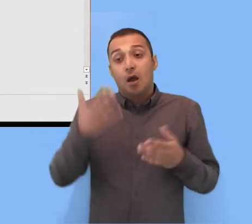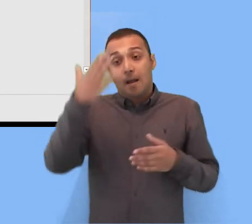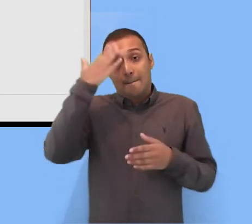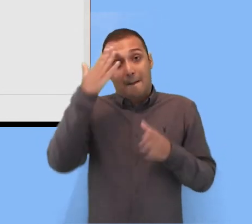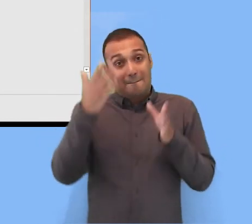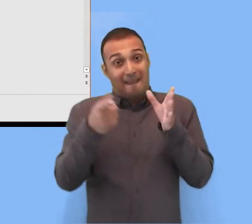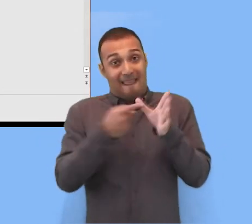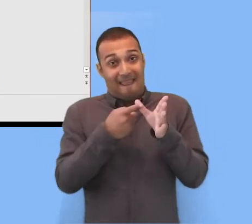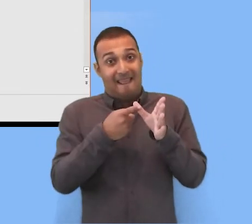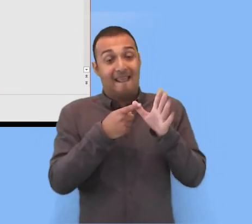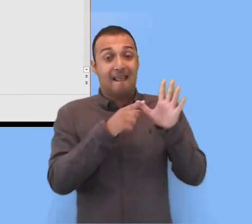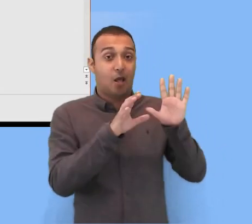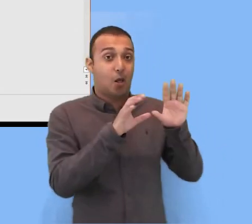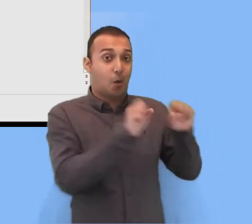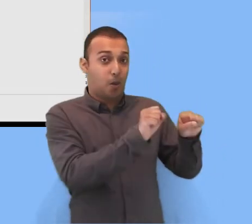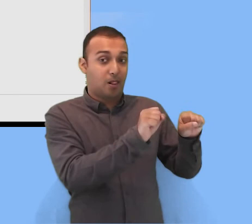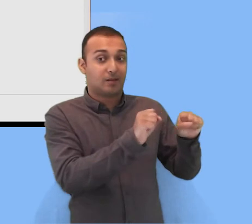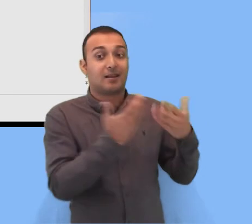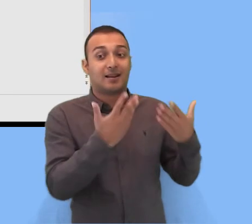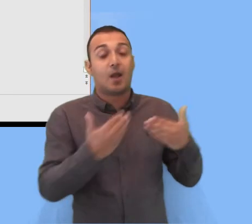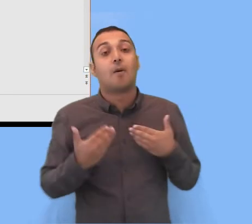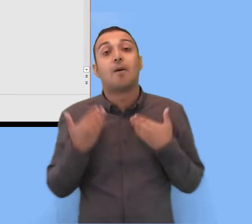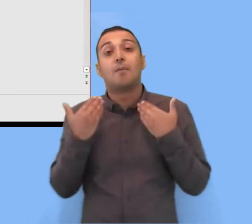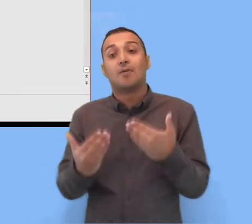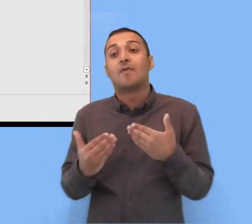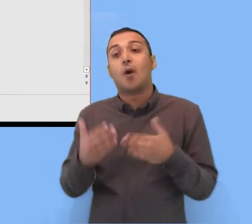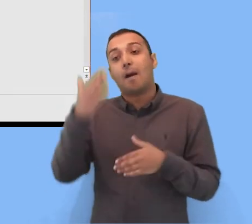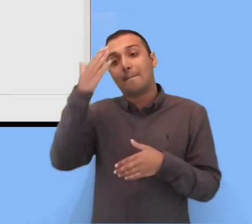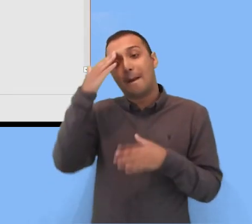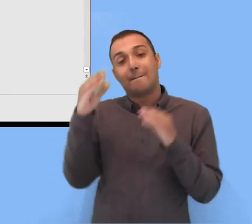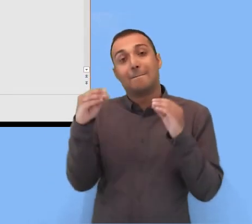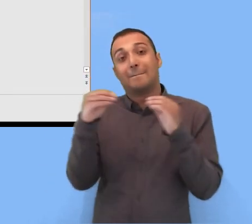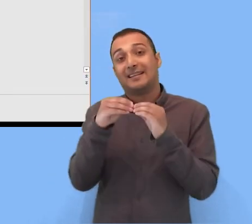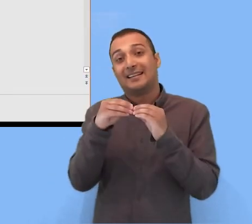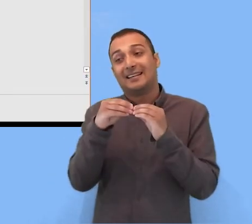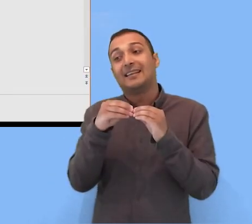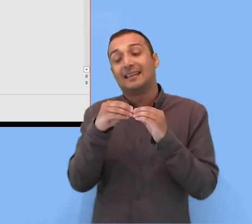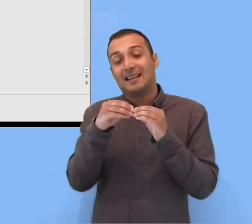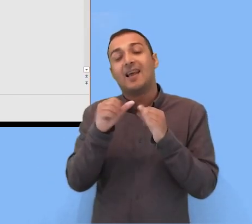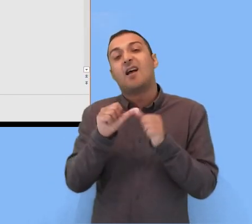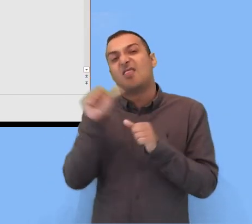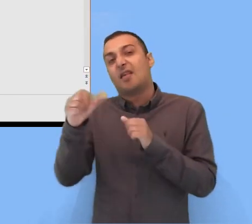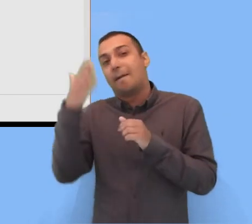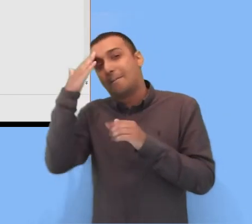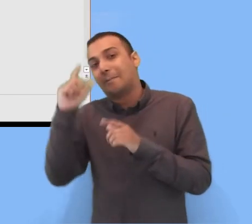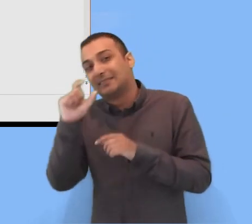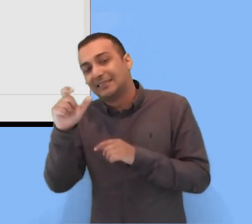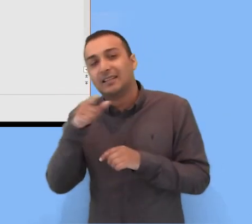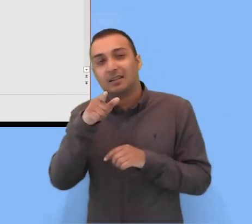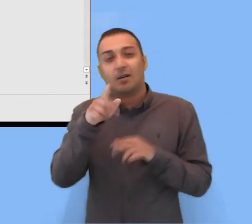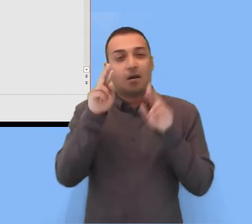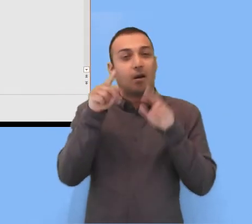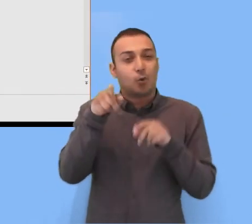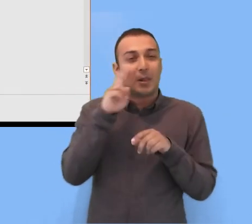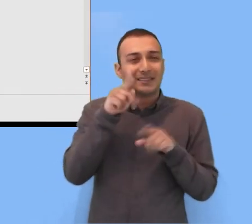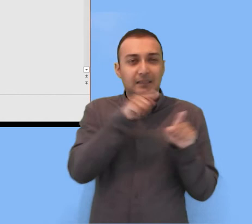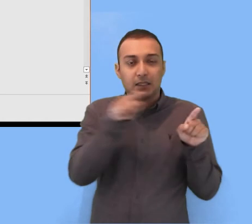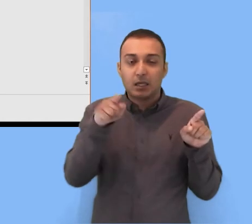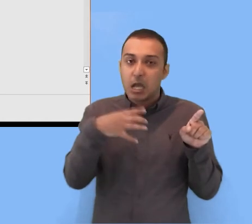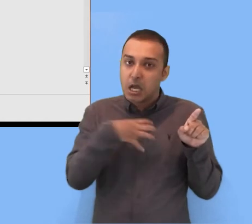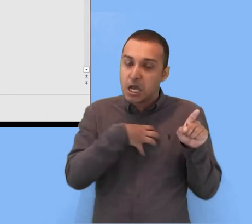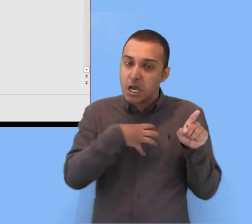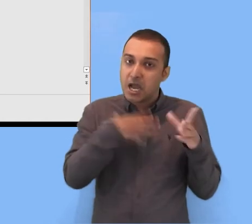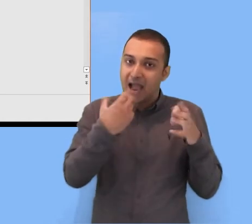there, I'm going to move on to Mum B and then Mum C, and you'll start to see so many of the patterns